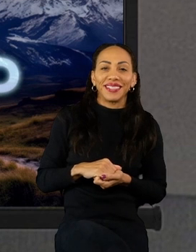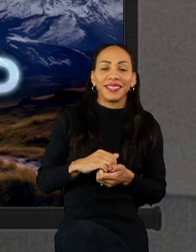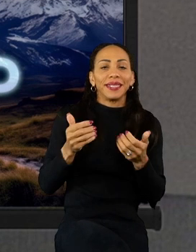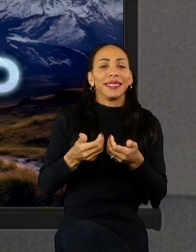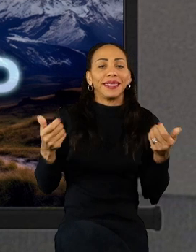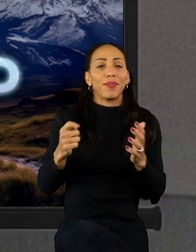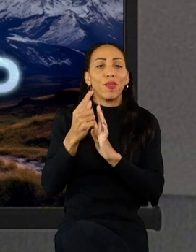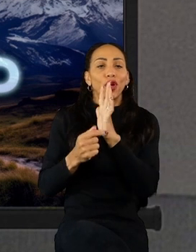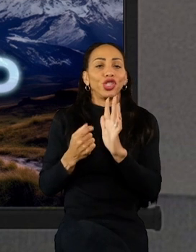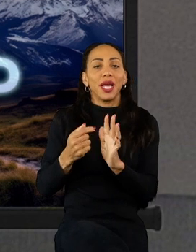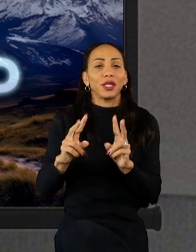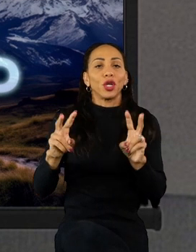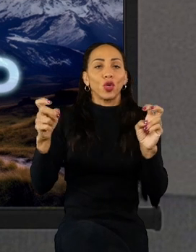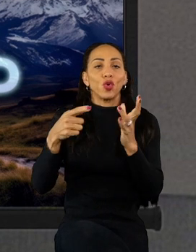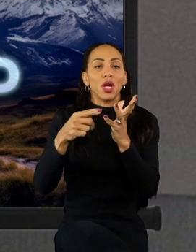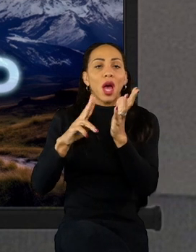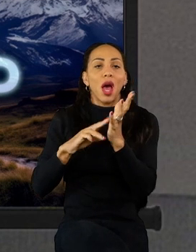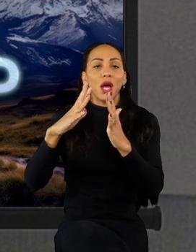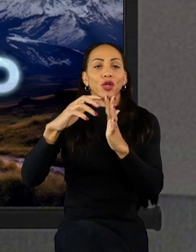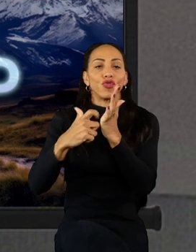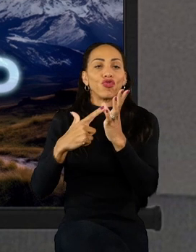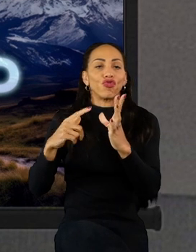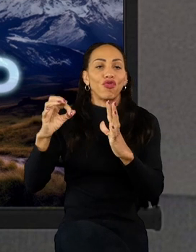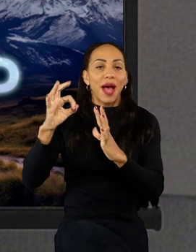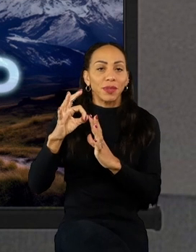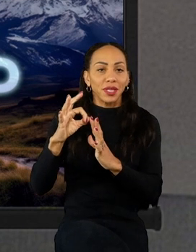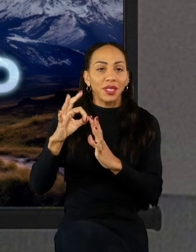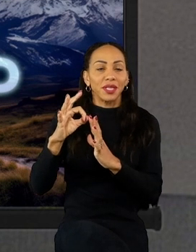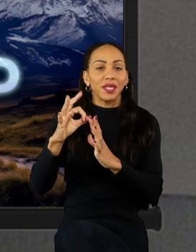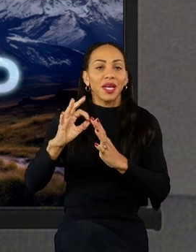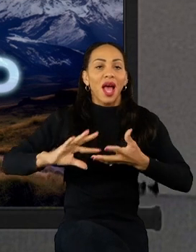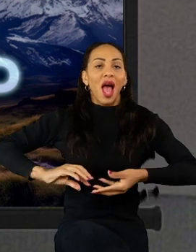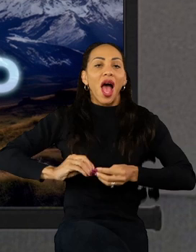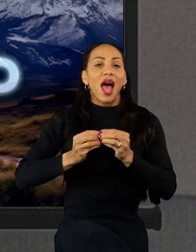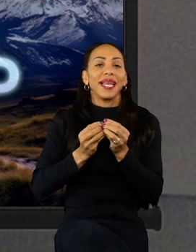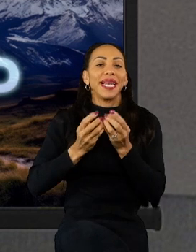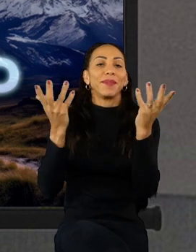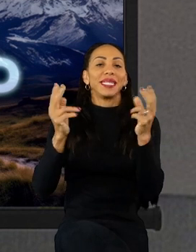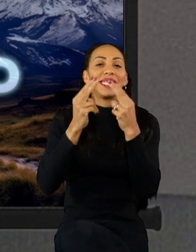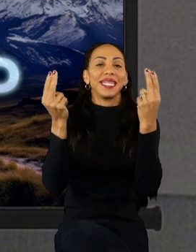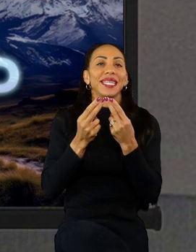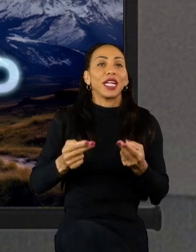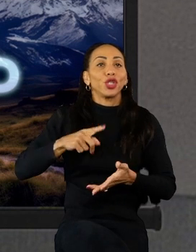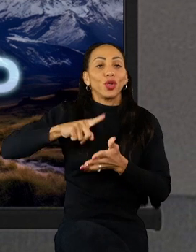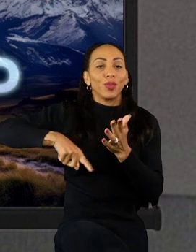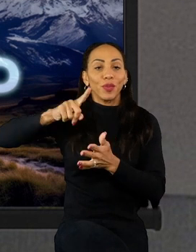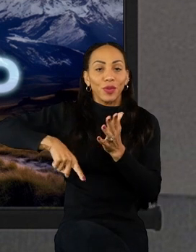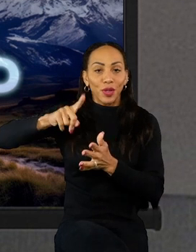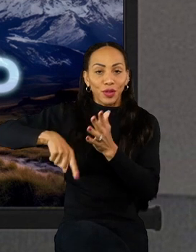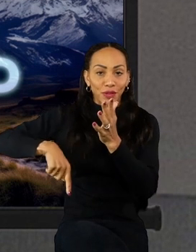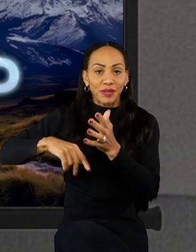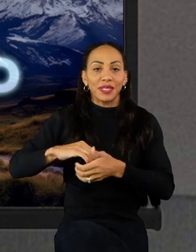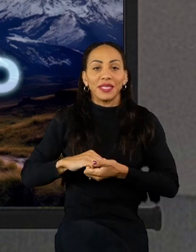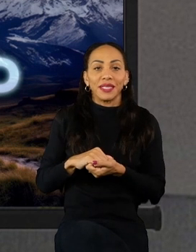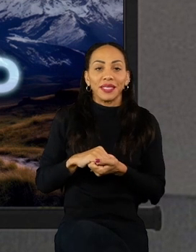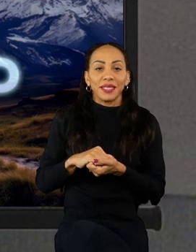So this is a separate project. This is the Unlimited International Commission that we are involved